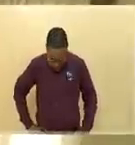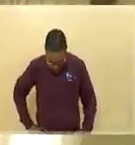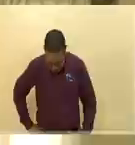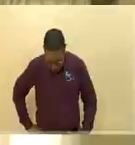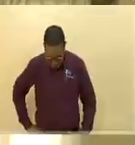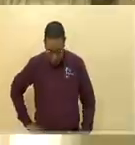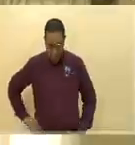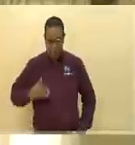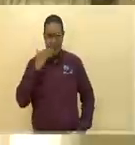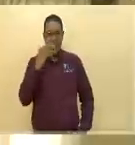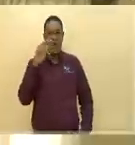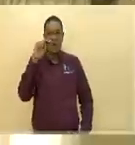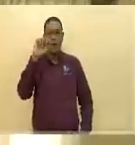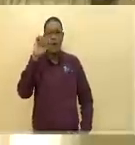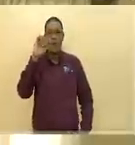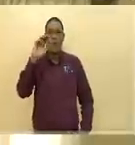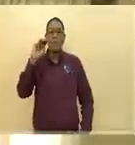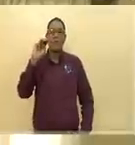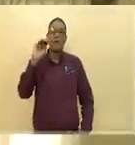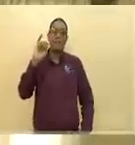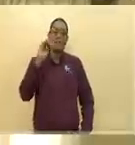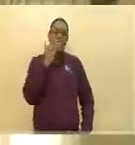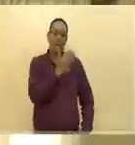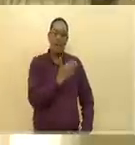Thank you, Naomi.